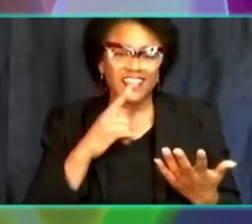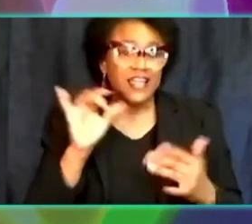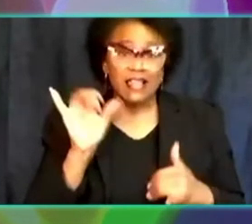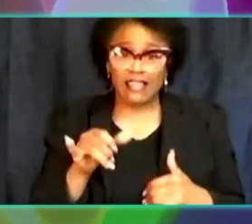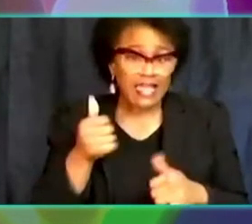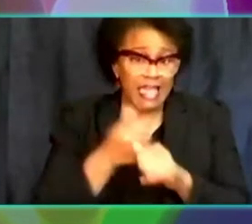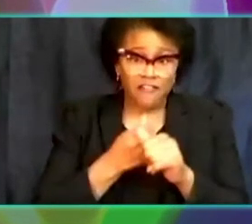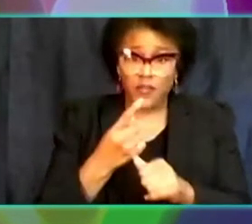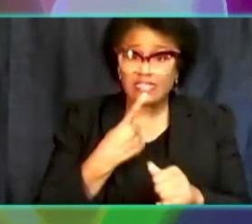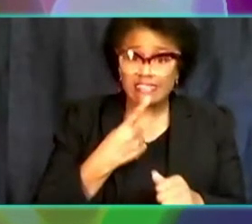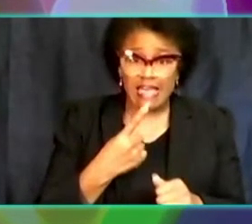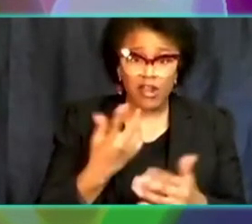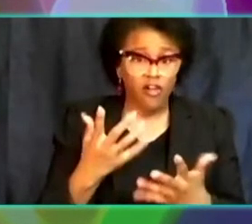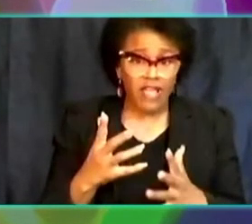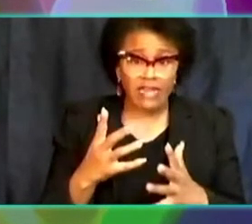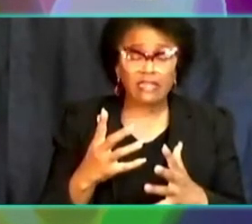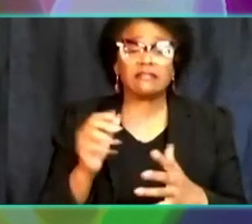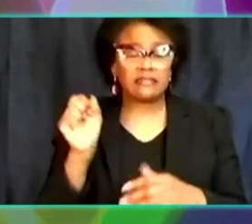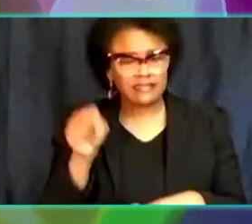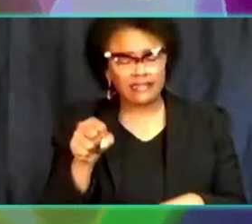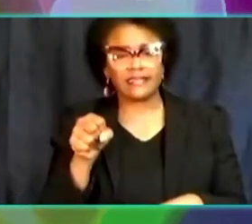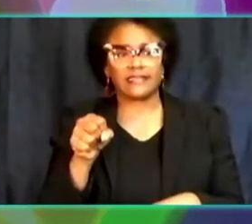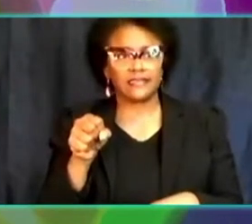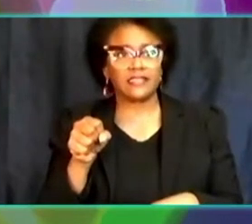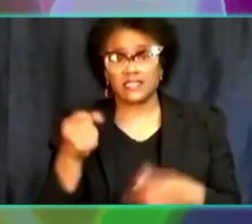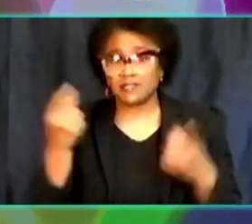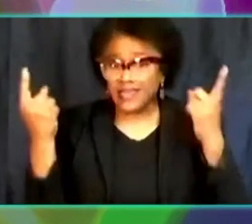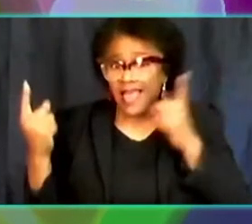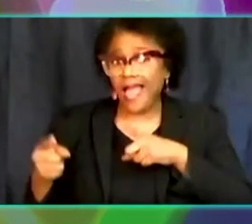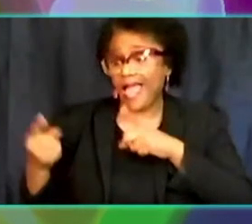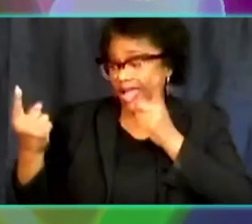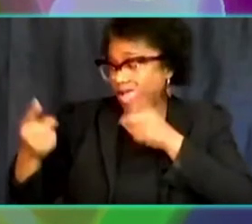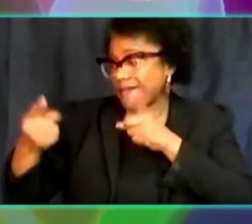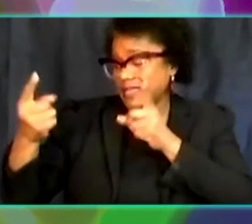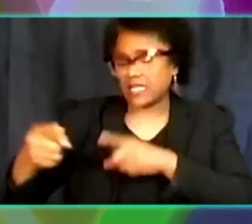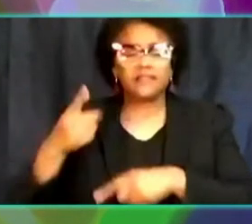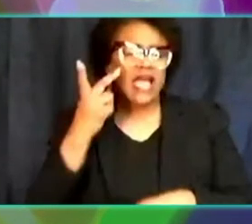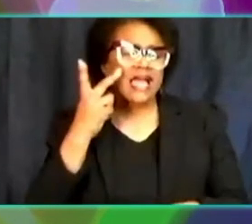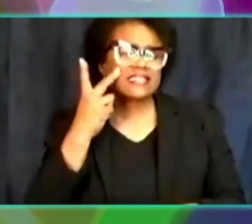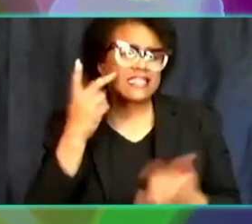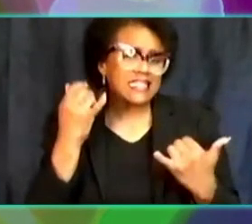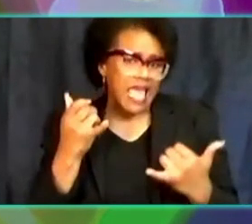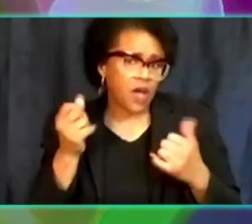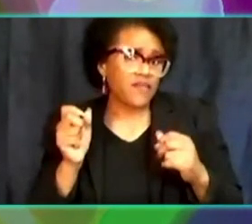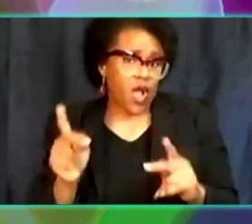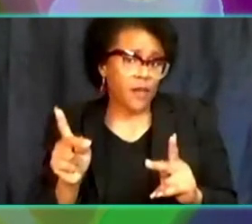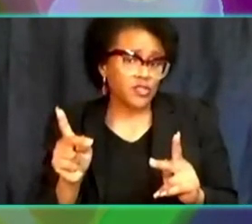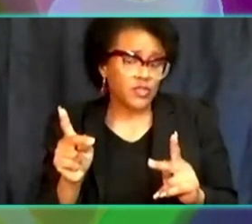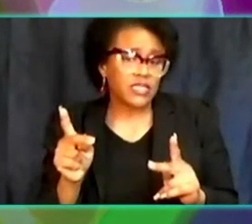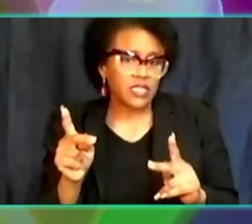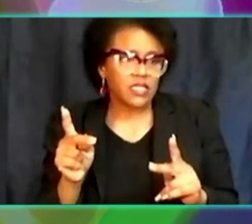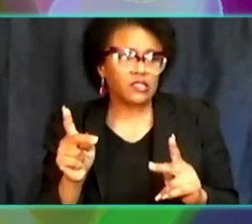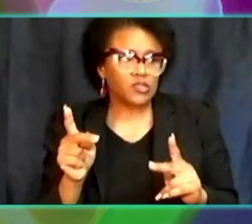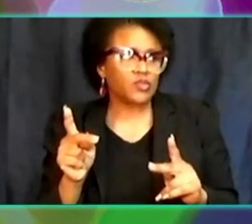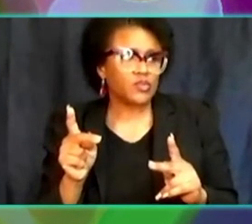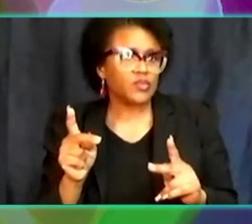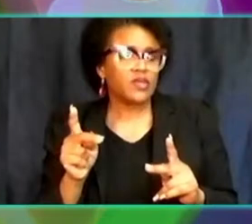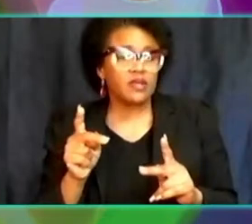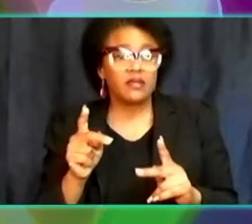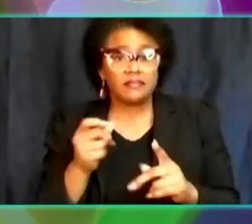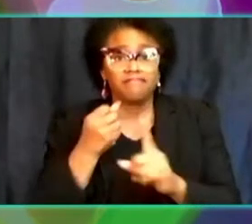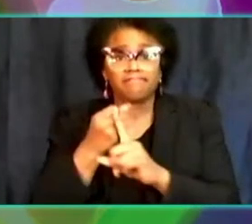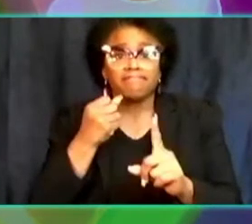been saying, I think, yeah, it has been happening. I also see it as an opportunity to affect